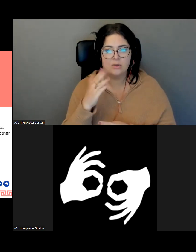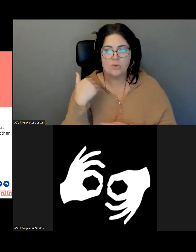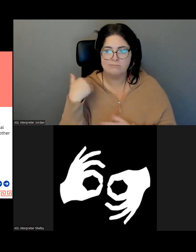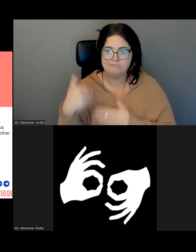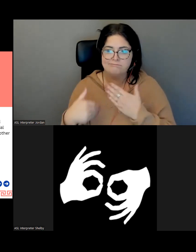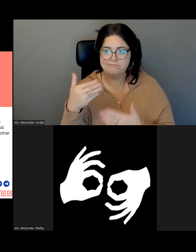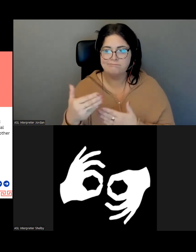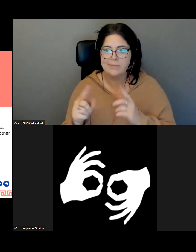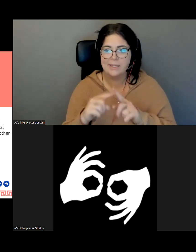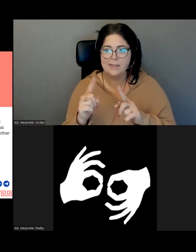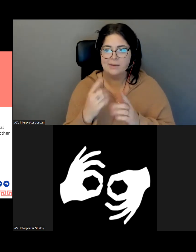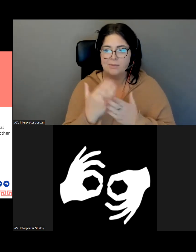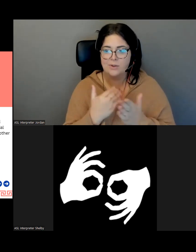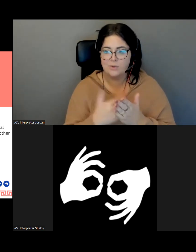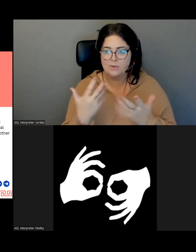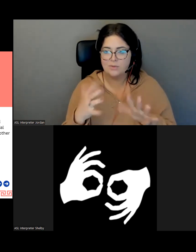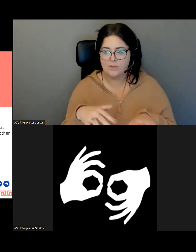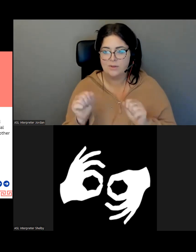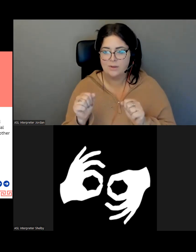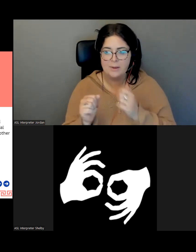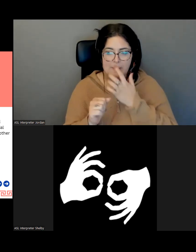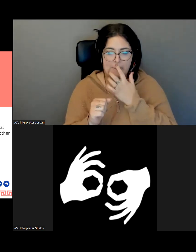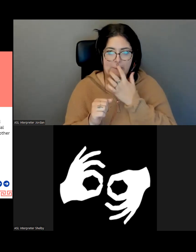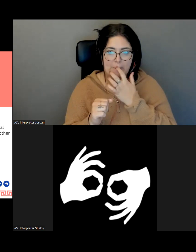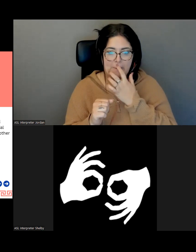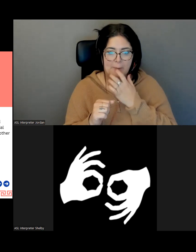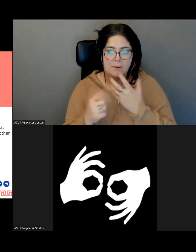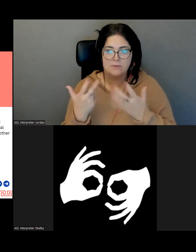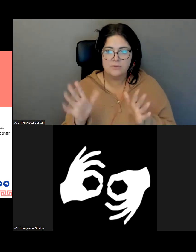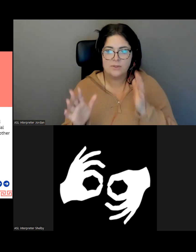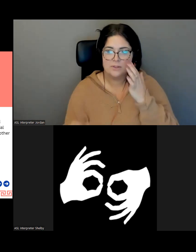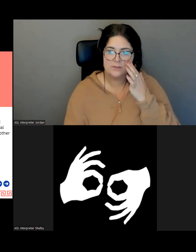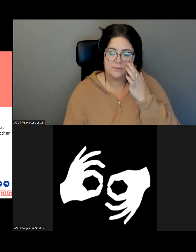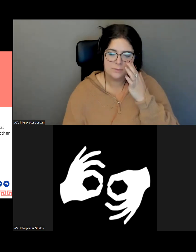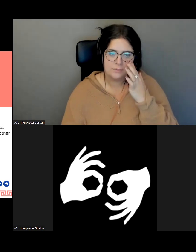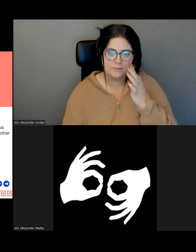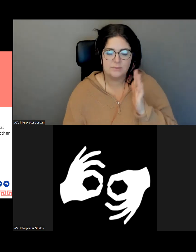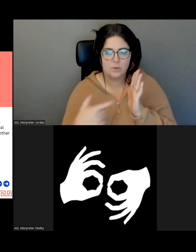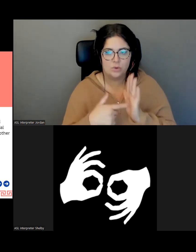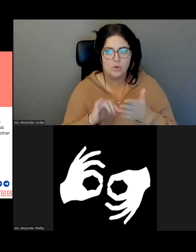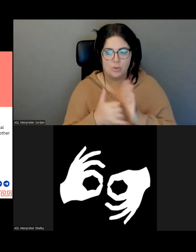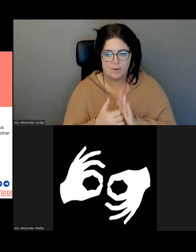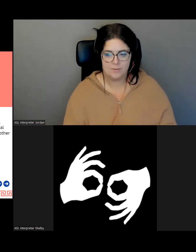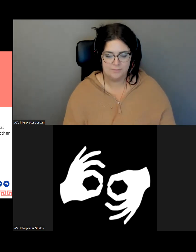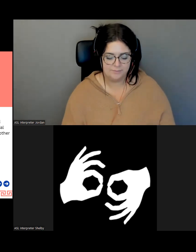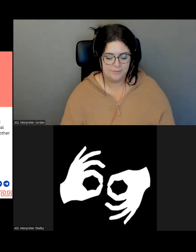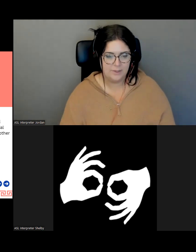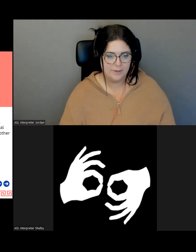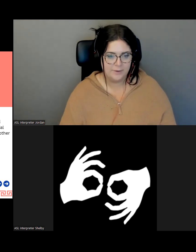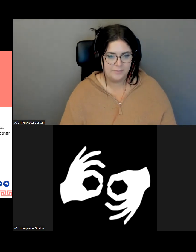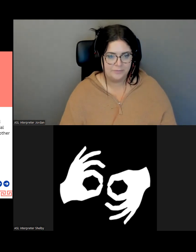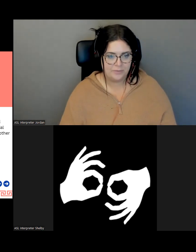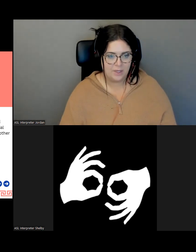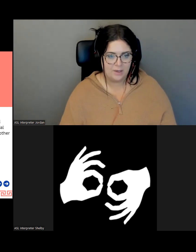the courses that you're currently doing and courses that you've completed. So I'll show you how to get to that as well.